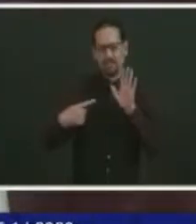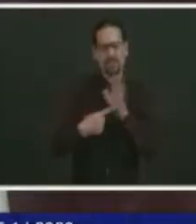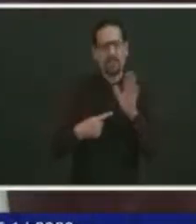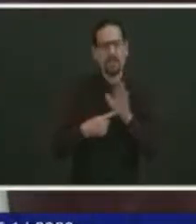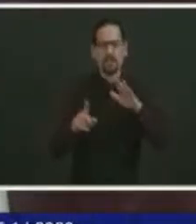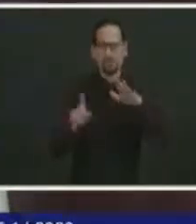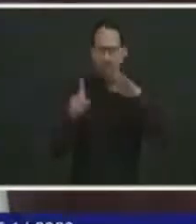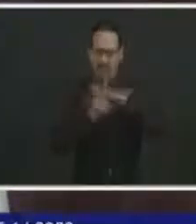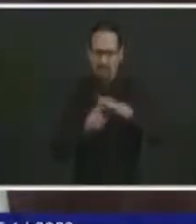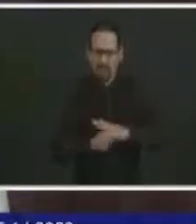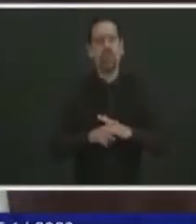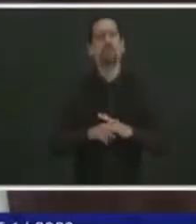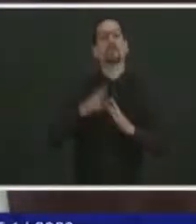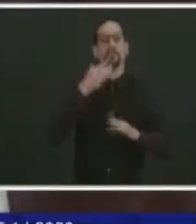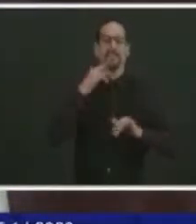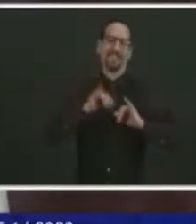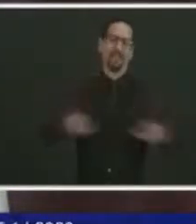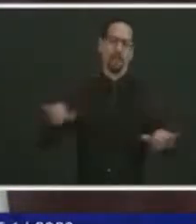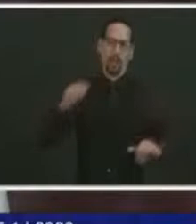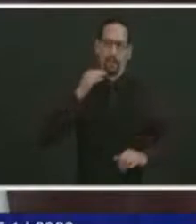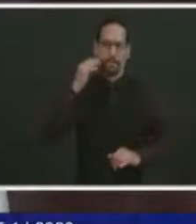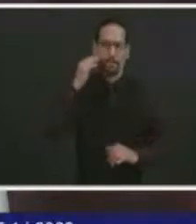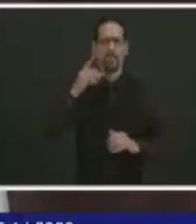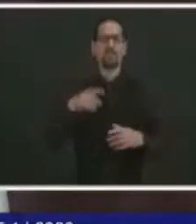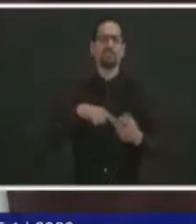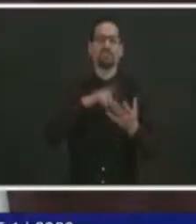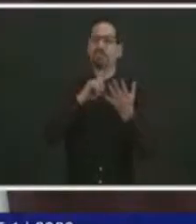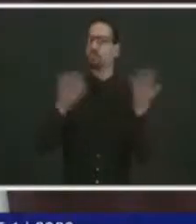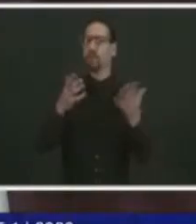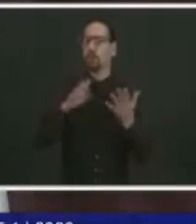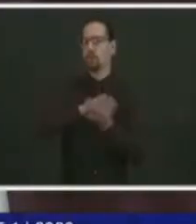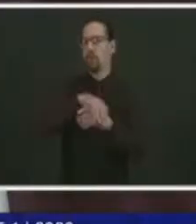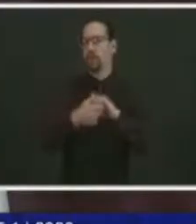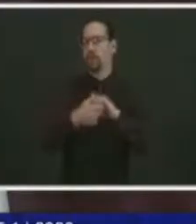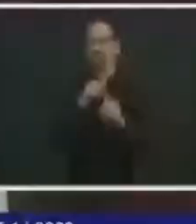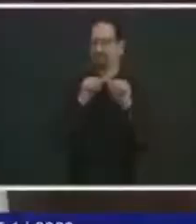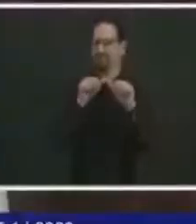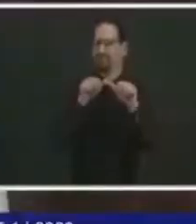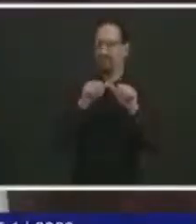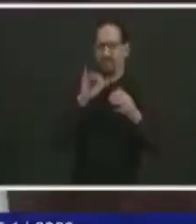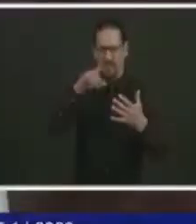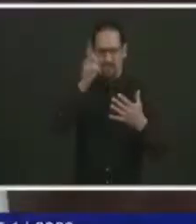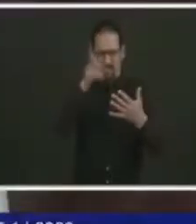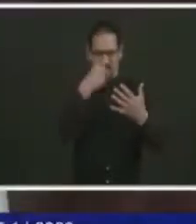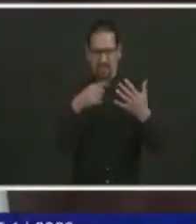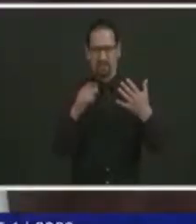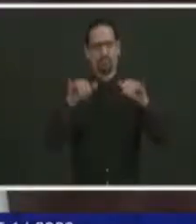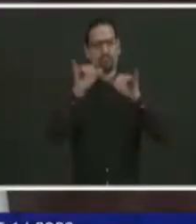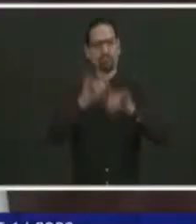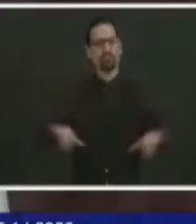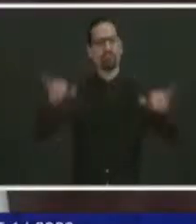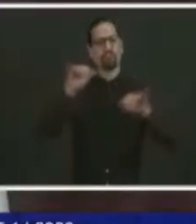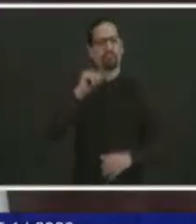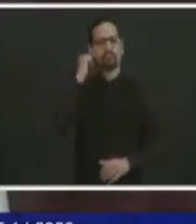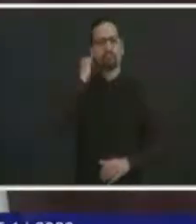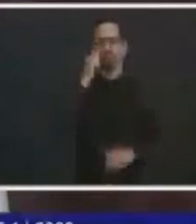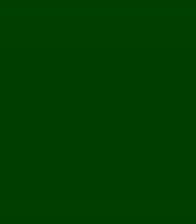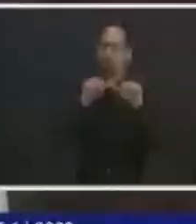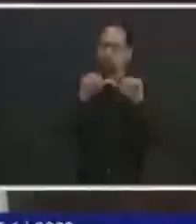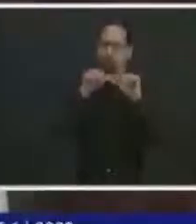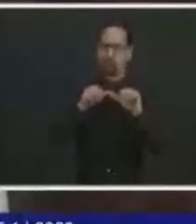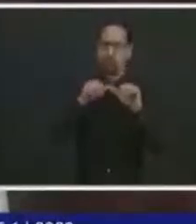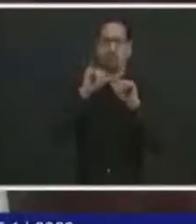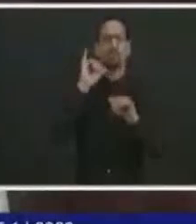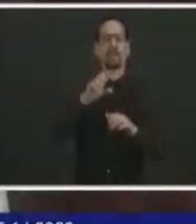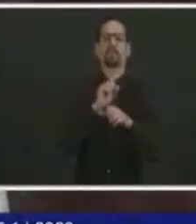Continue to wash your hands. These are the things that we have learned really make a difference. And so I'm asking you